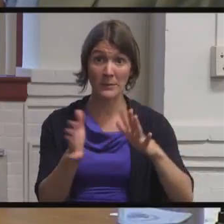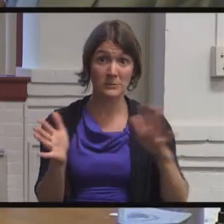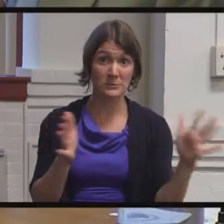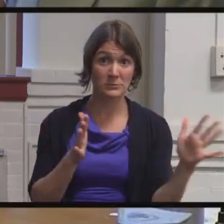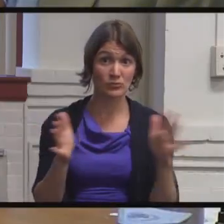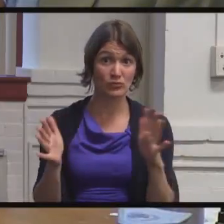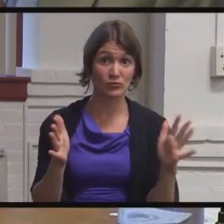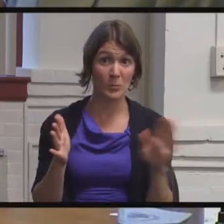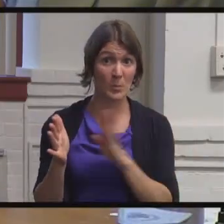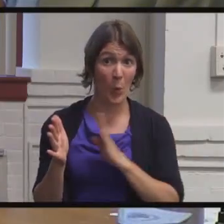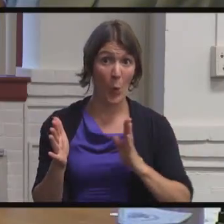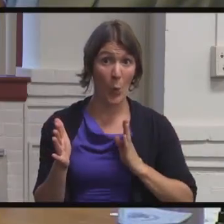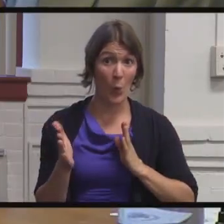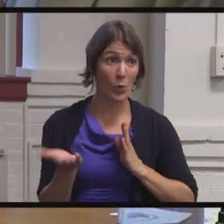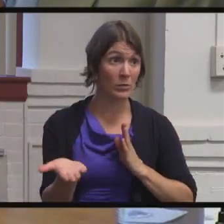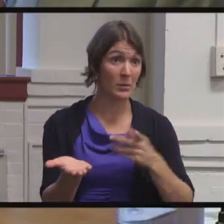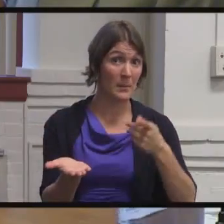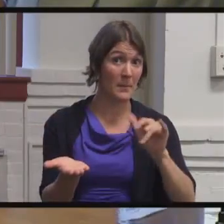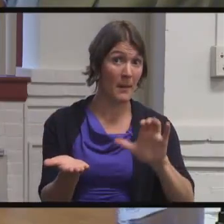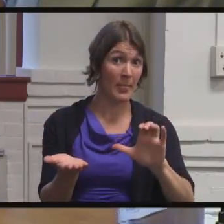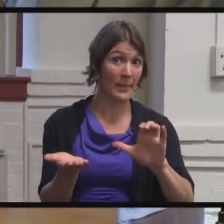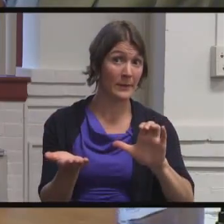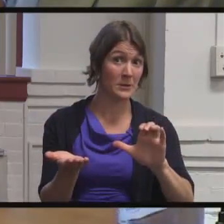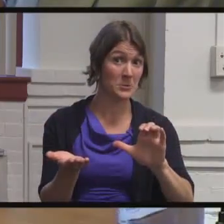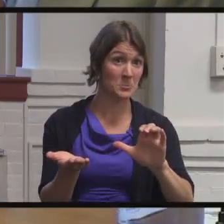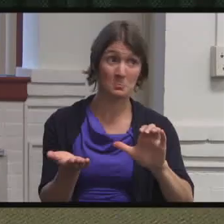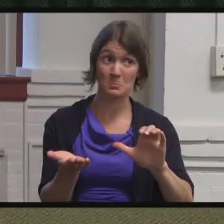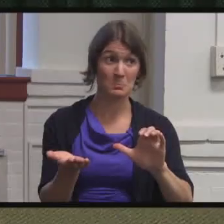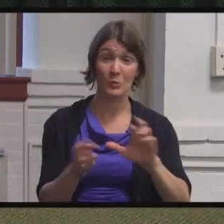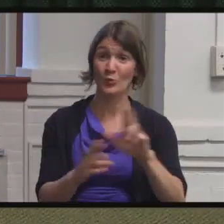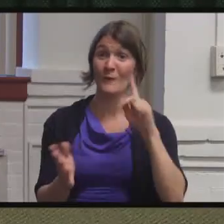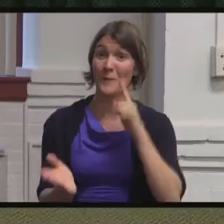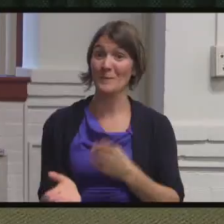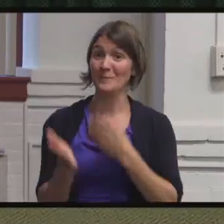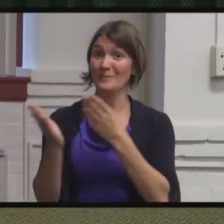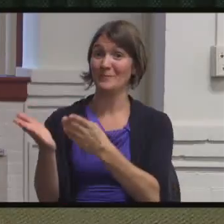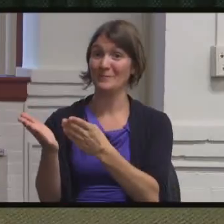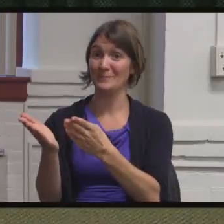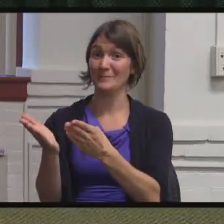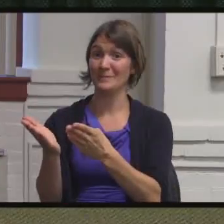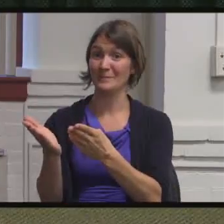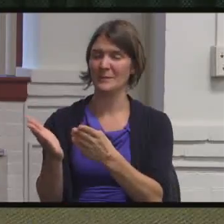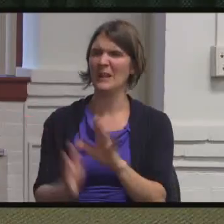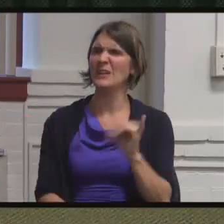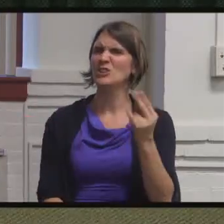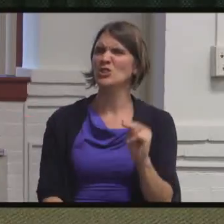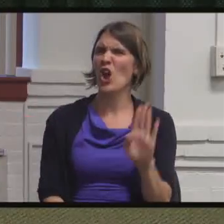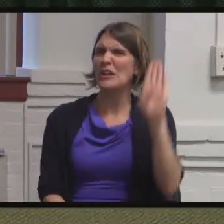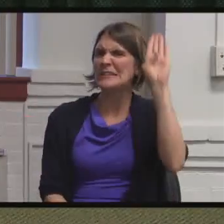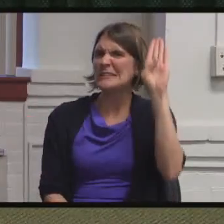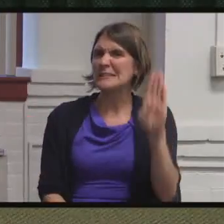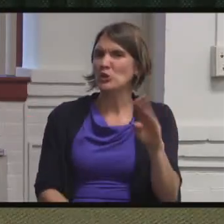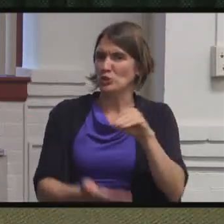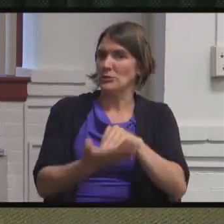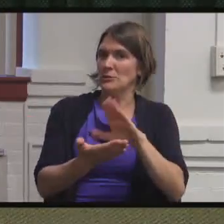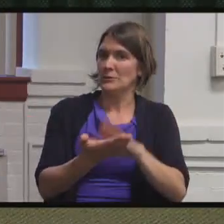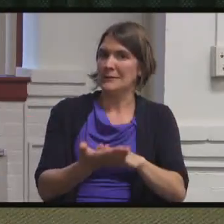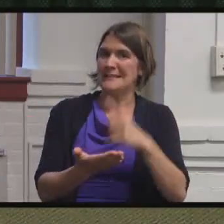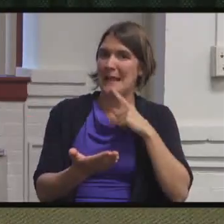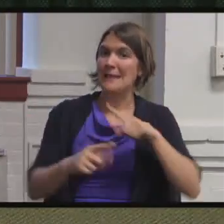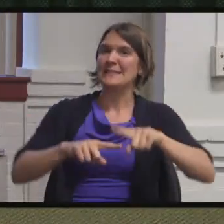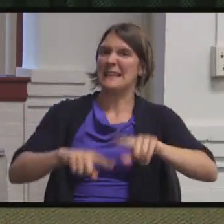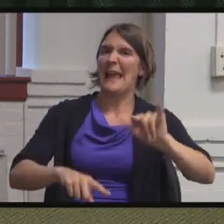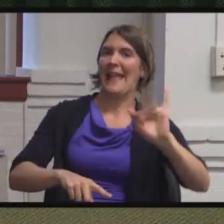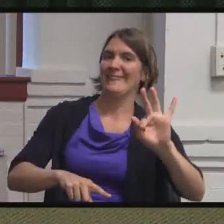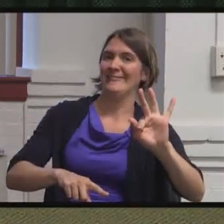on the board? Or anybody who's in attendance? I guess we're ready for a motion. Do we want to contingent upon? Yeah.